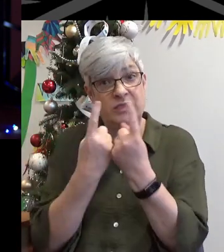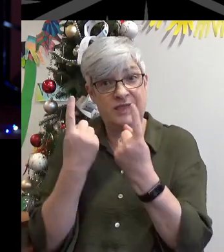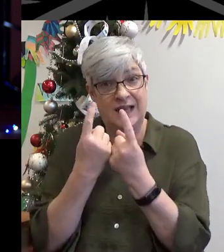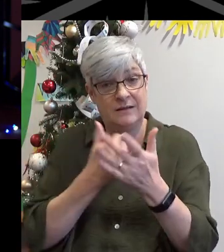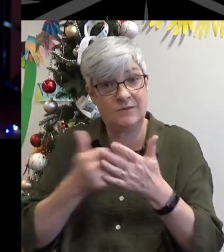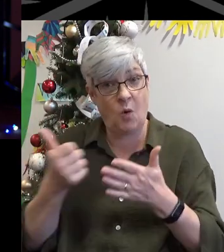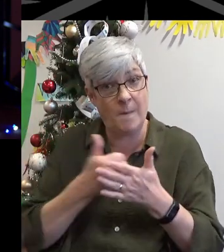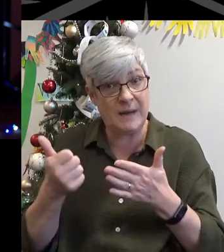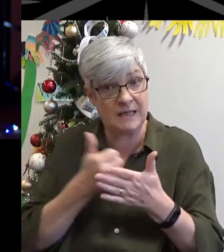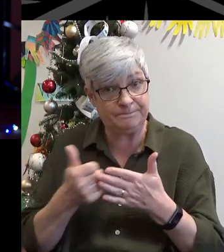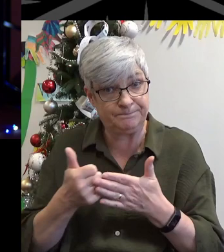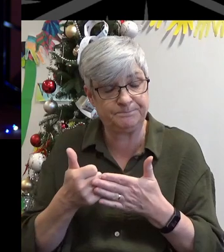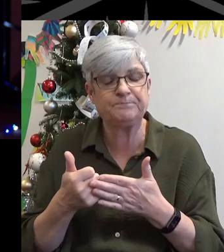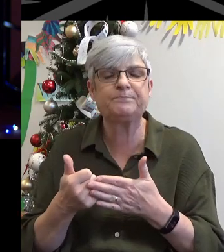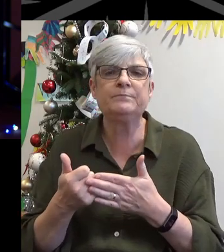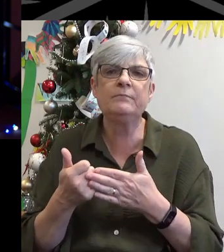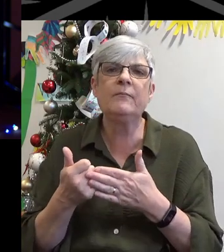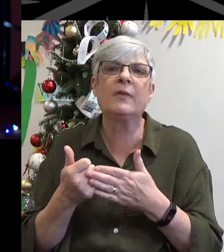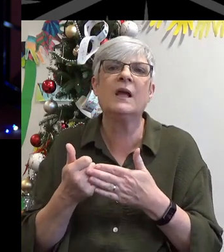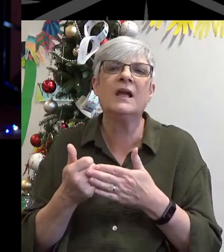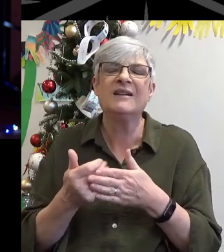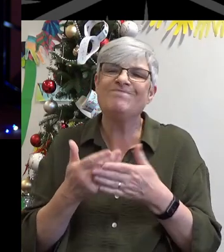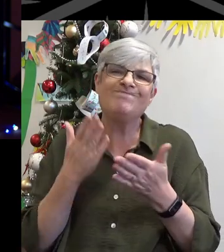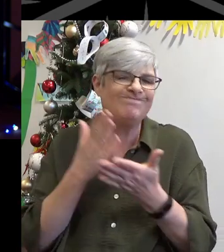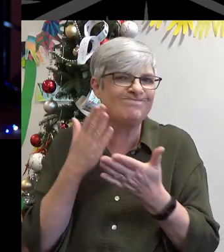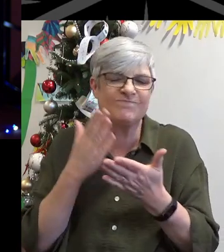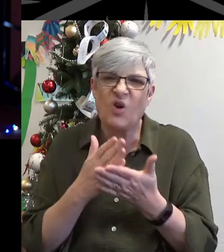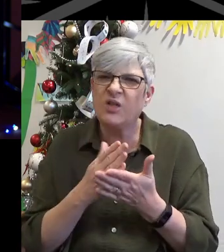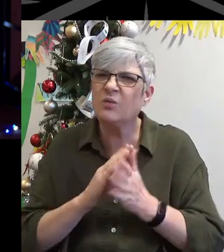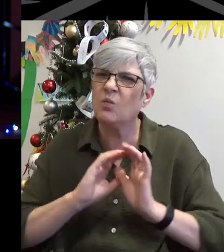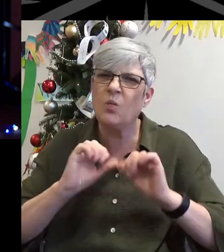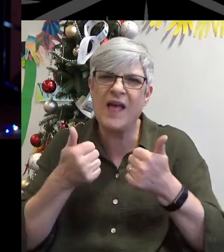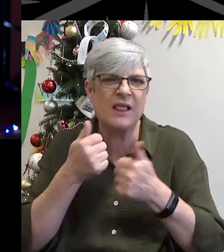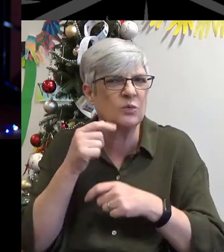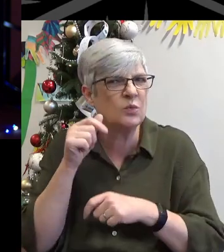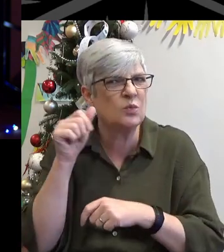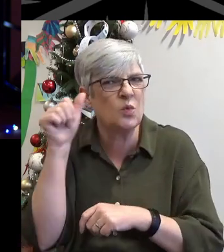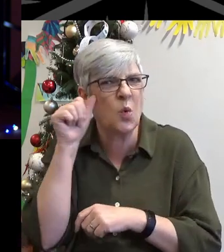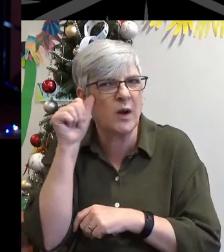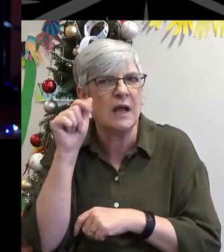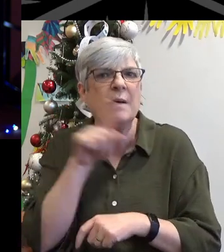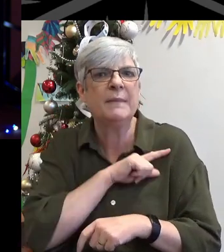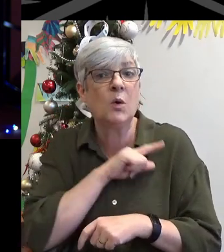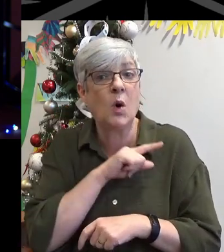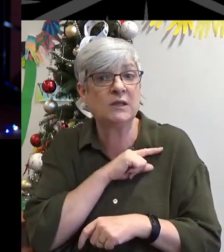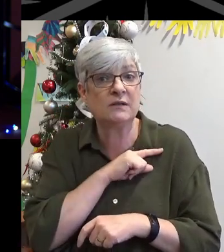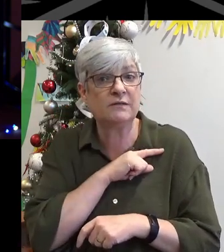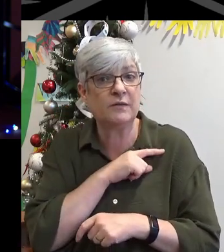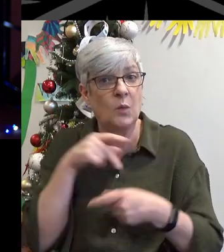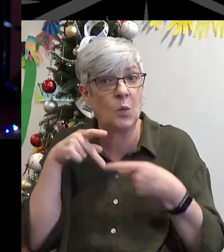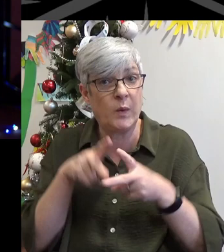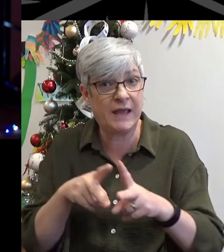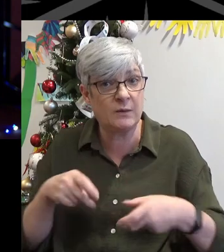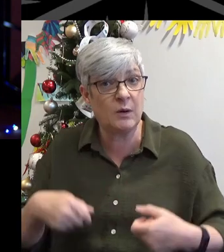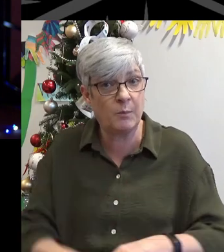is they're not particularly well known because of the way in which they were born.